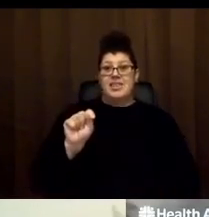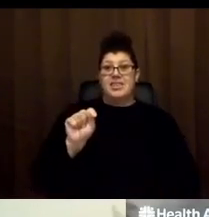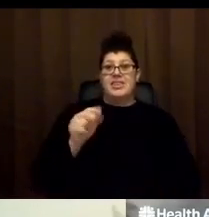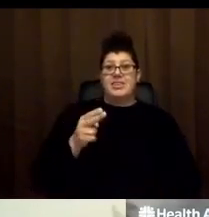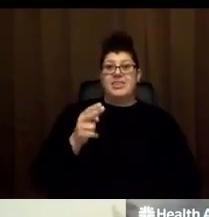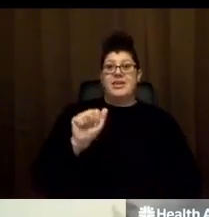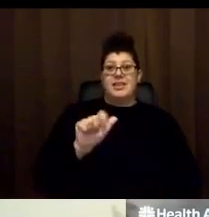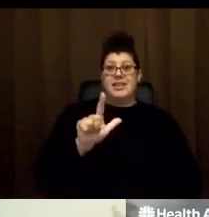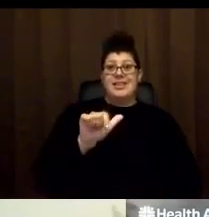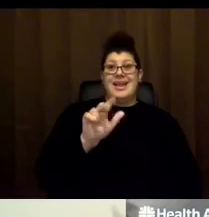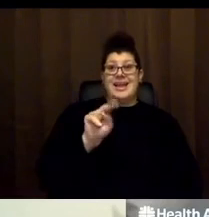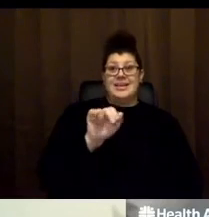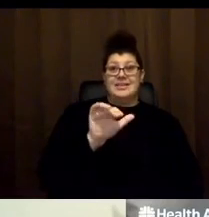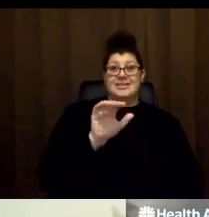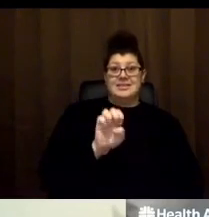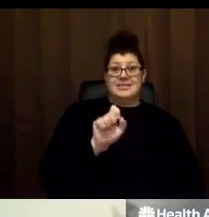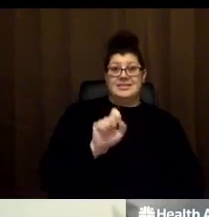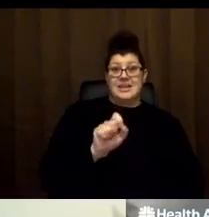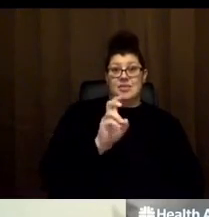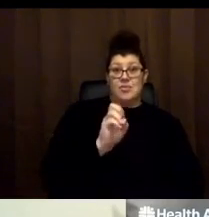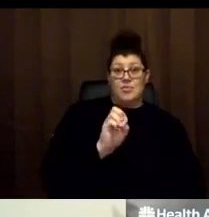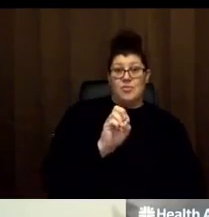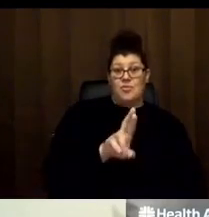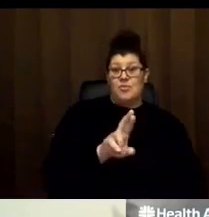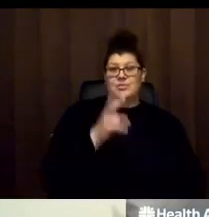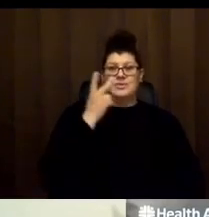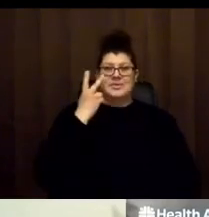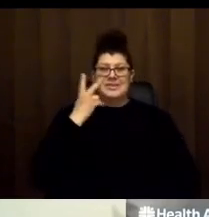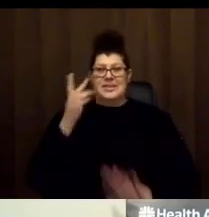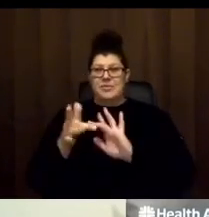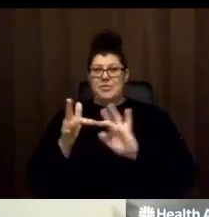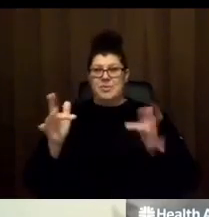medicare.healthalliance.org/events. Thank you so much for the time you give me today to talk to you